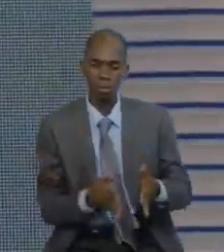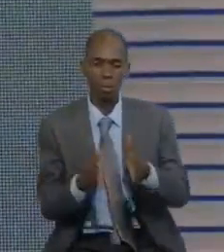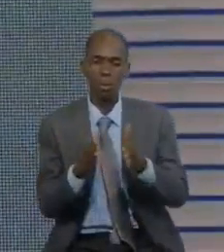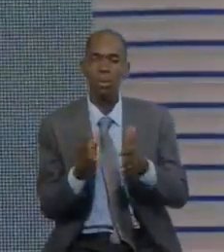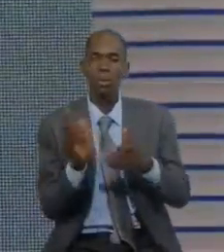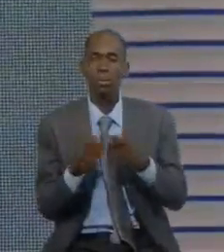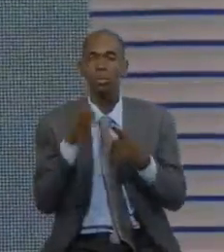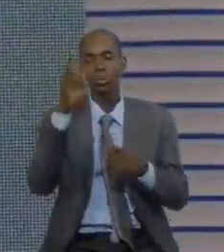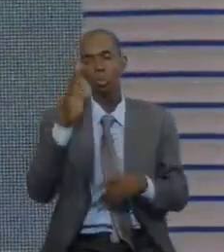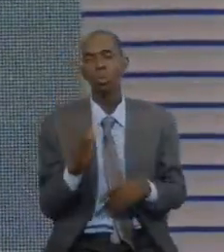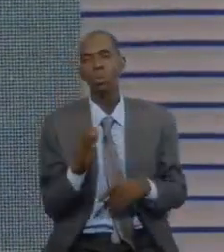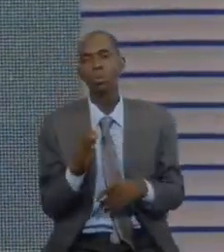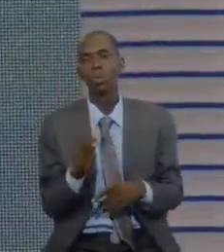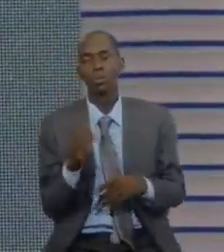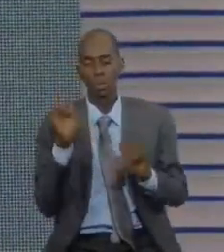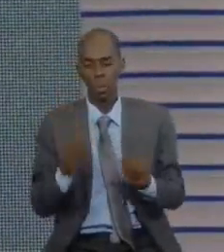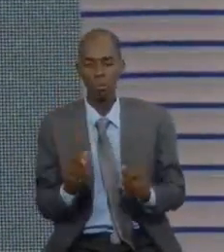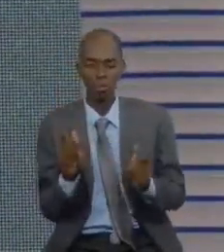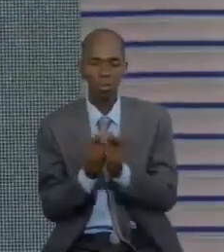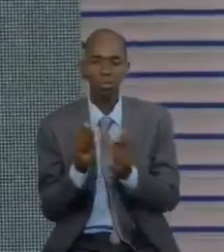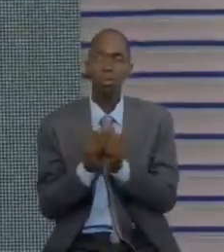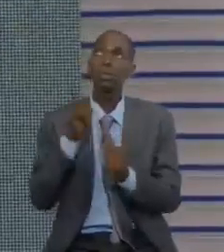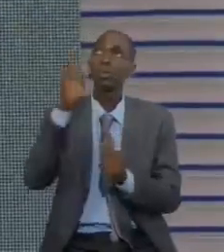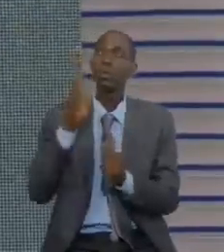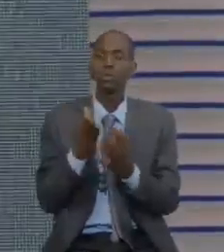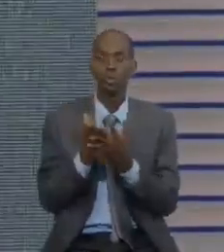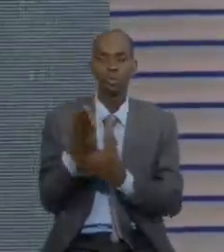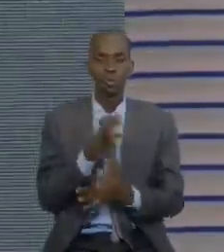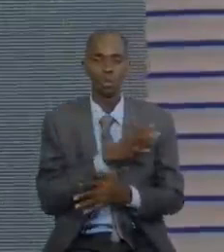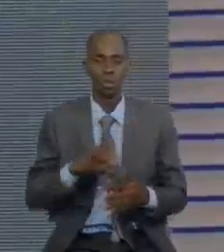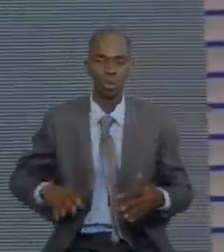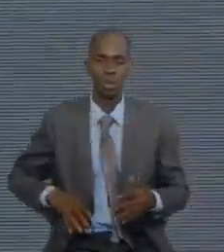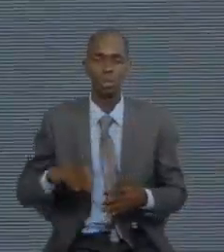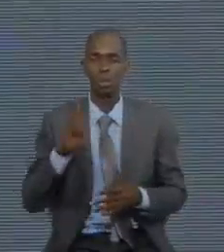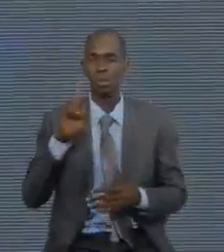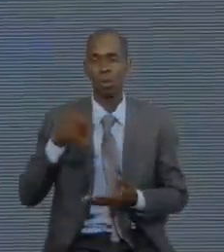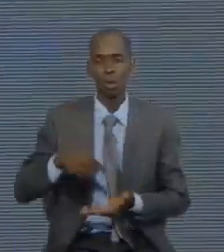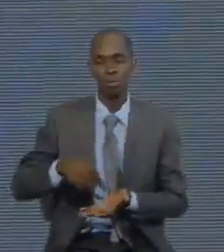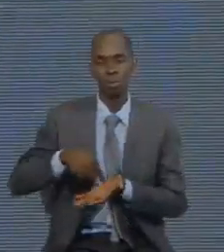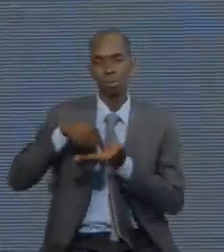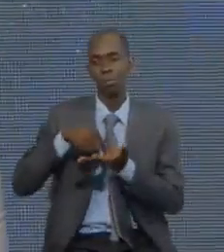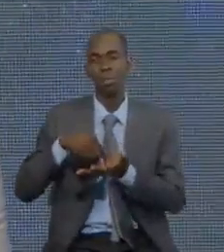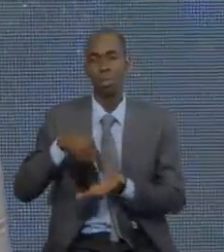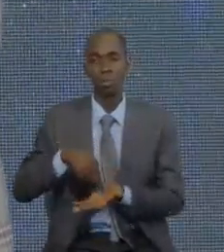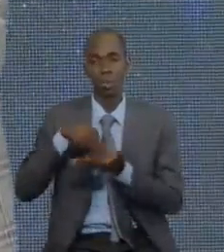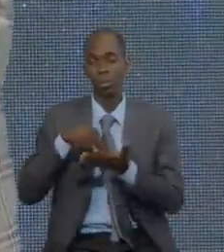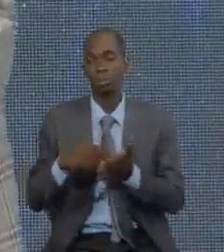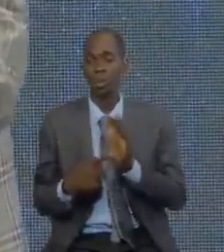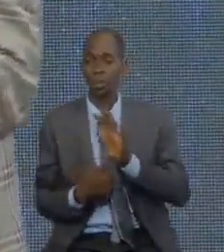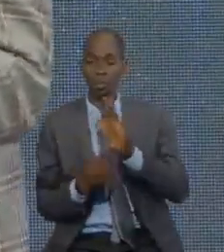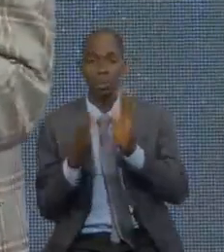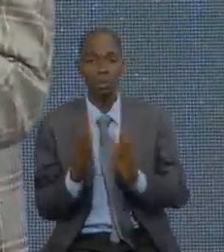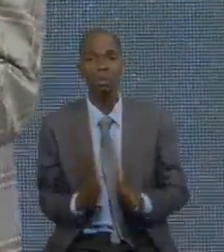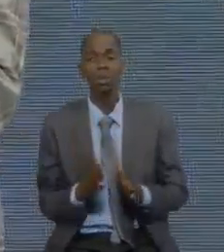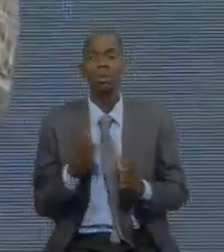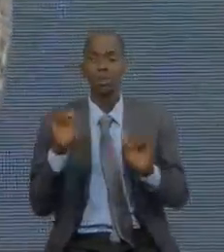God through Christ, our mediator. Now we can reach God through